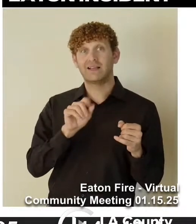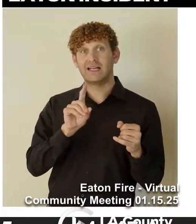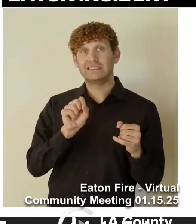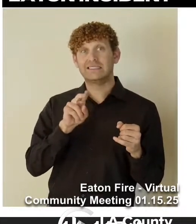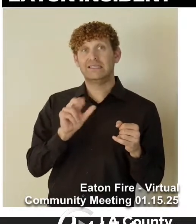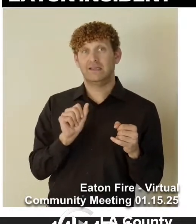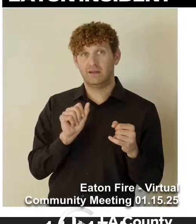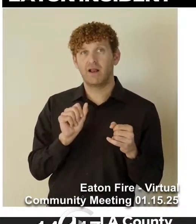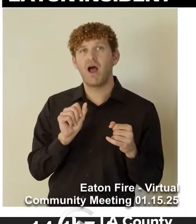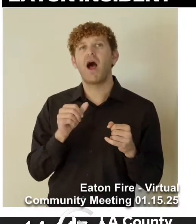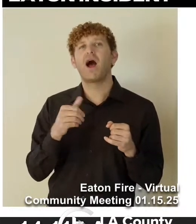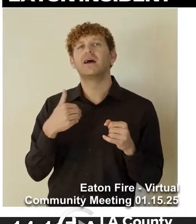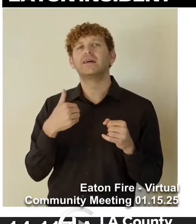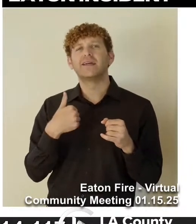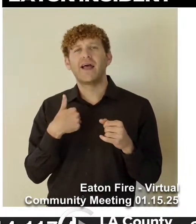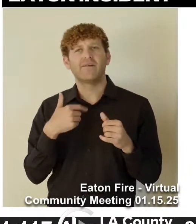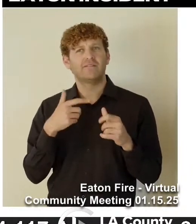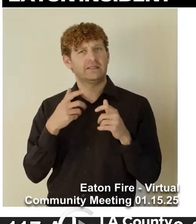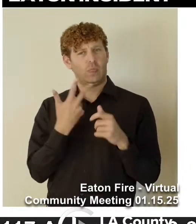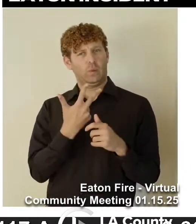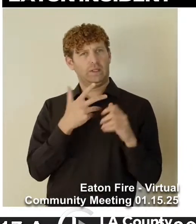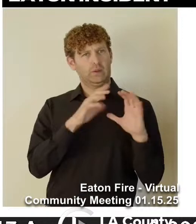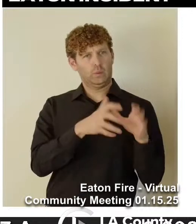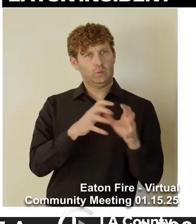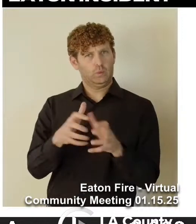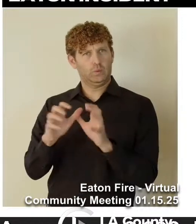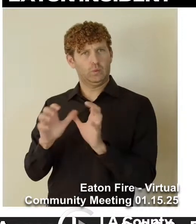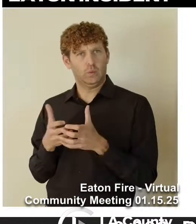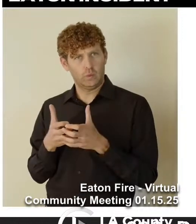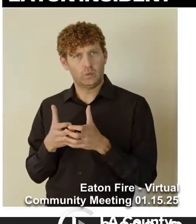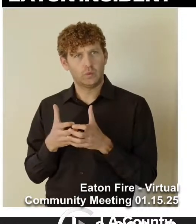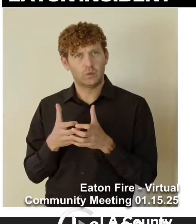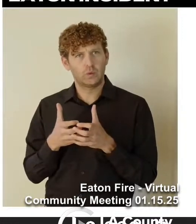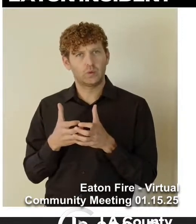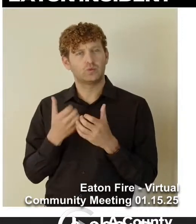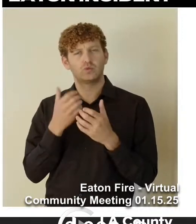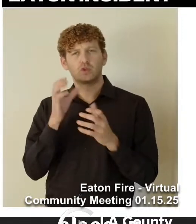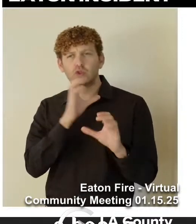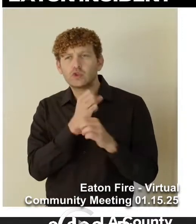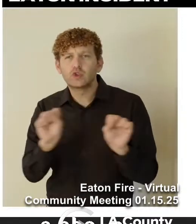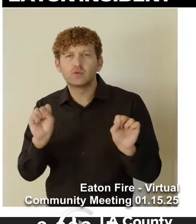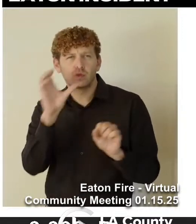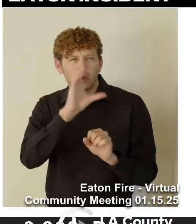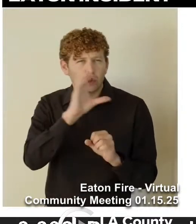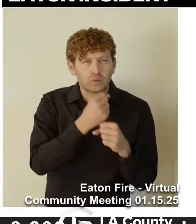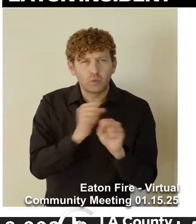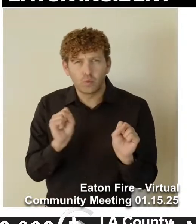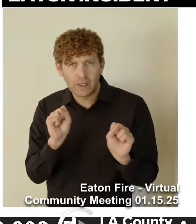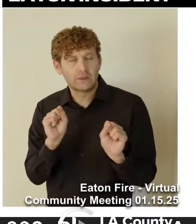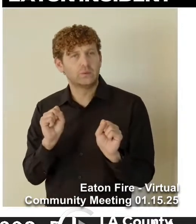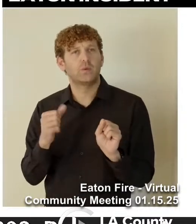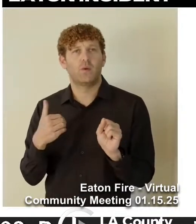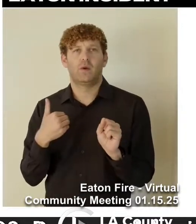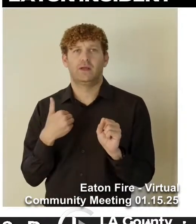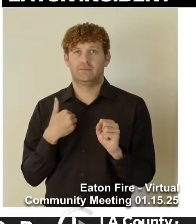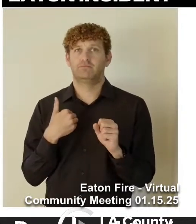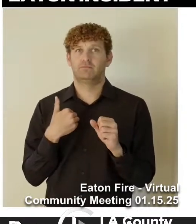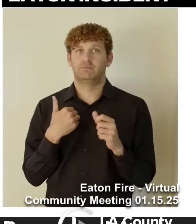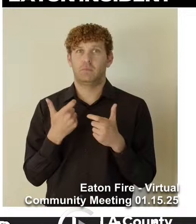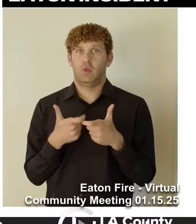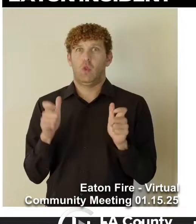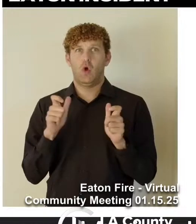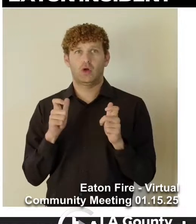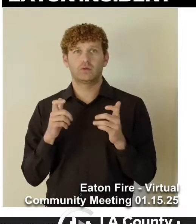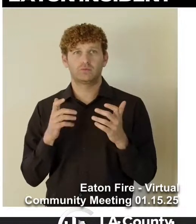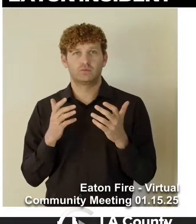urban search and rescue teams, are in there working today. We will have a large majority of all the structures within this fire